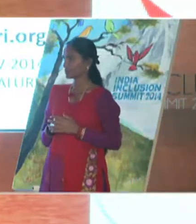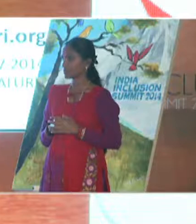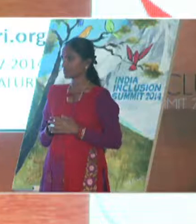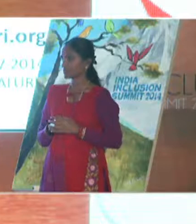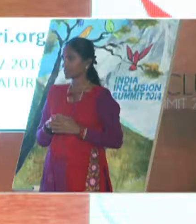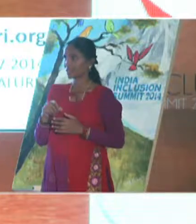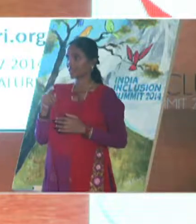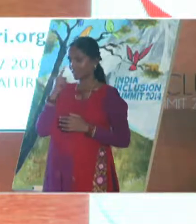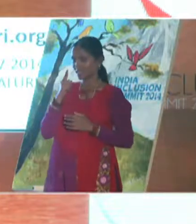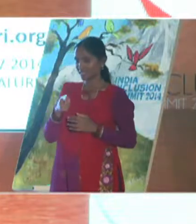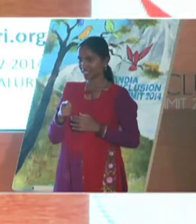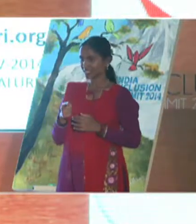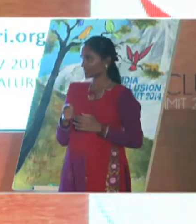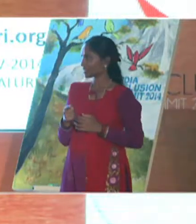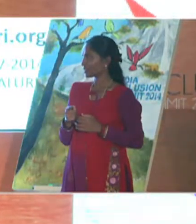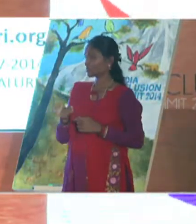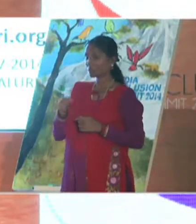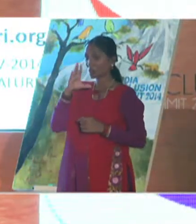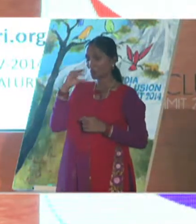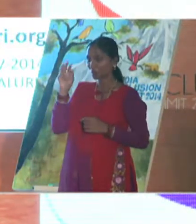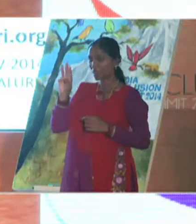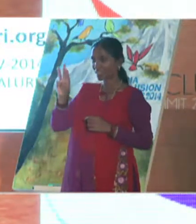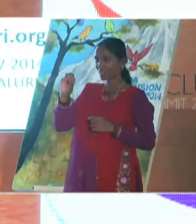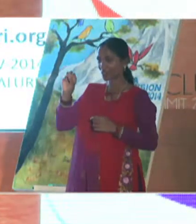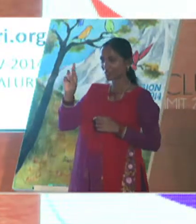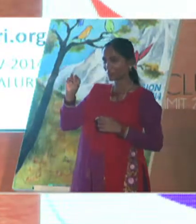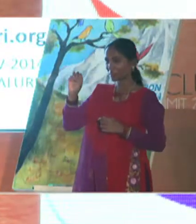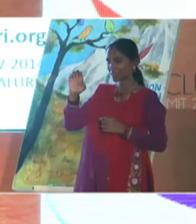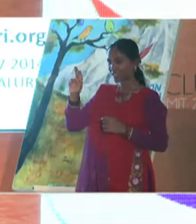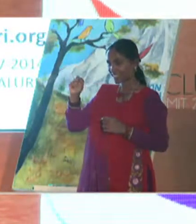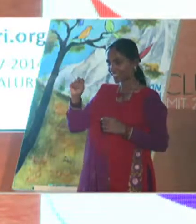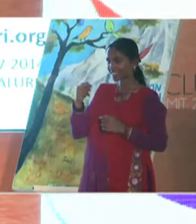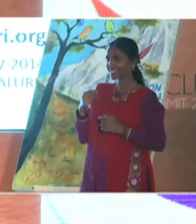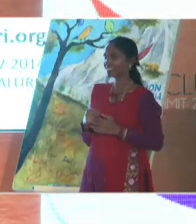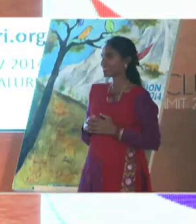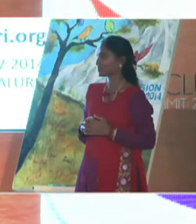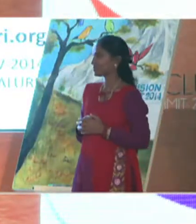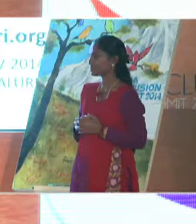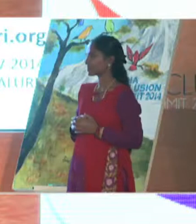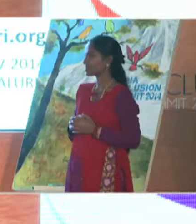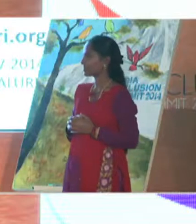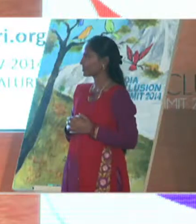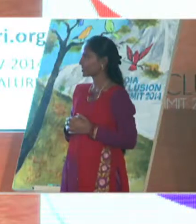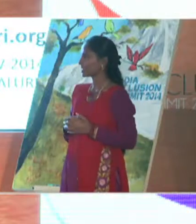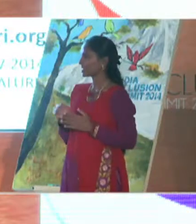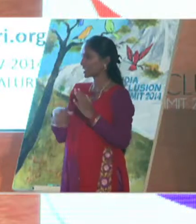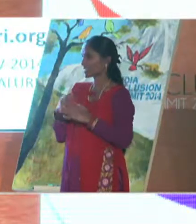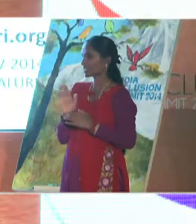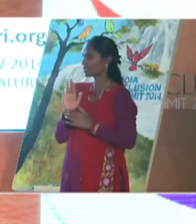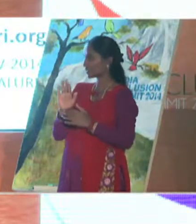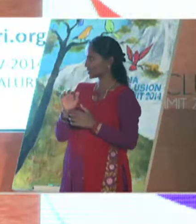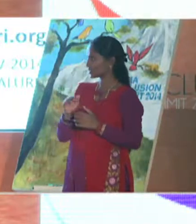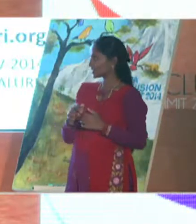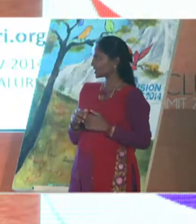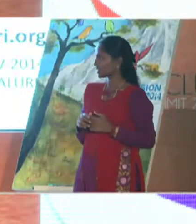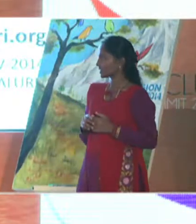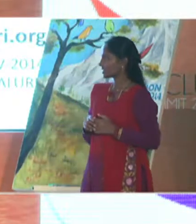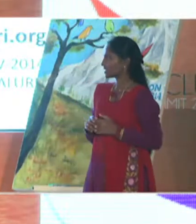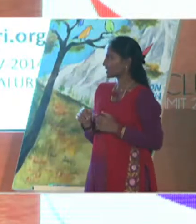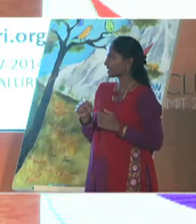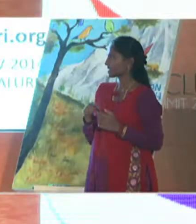She's blind and she's a woman. That's not going to work. So Sabria had to show that it is possible, and this